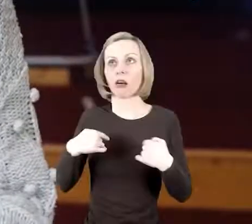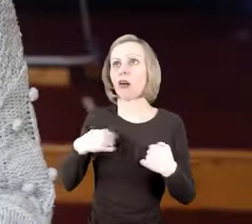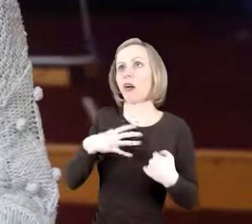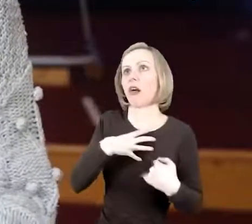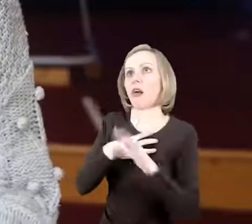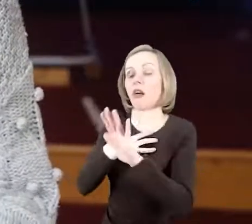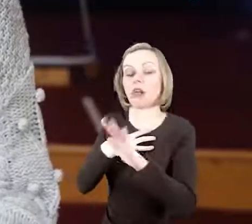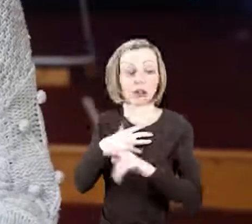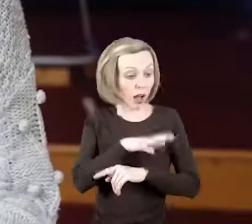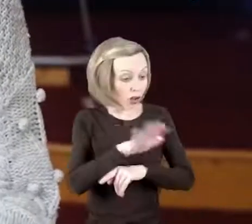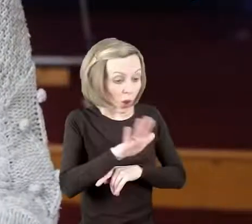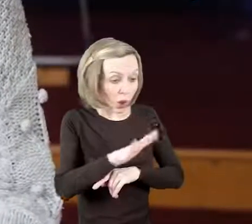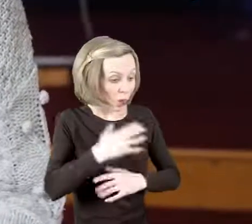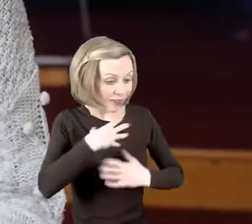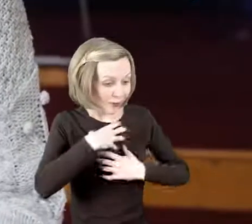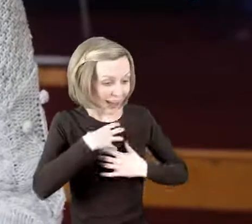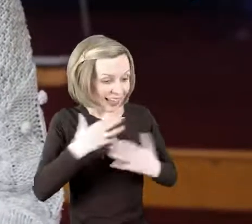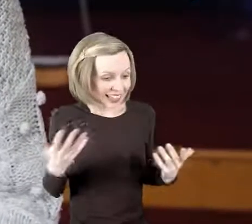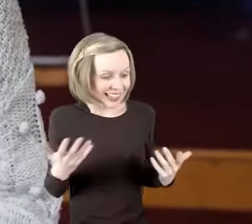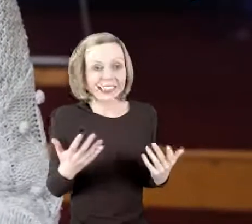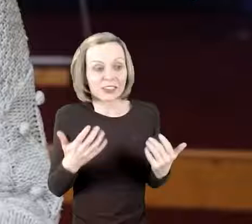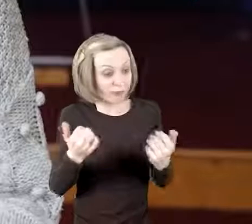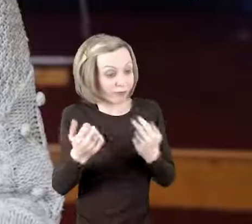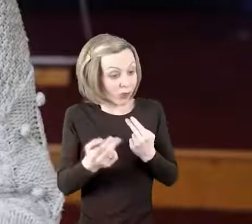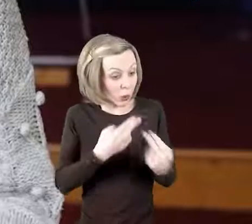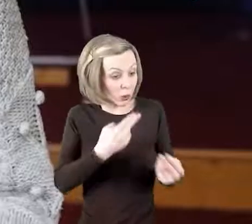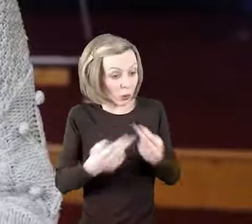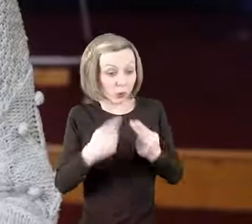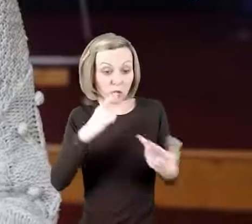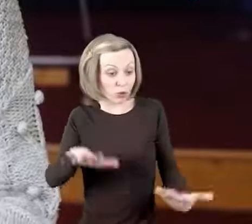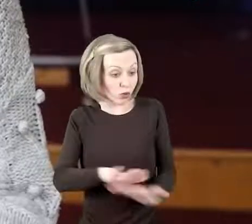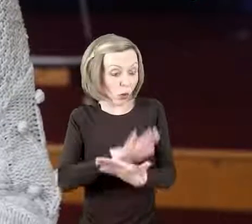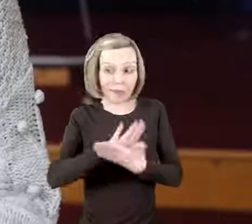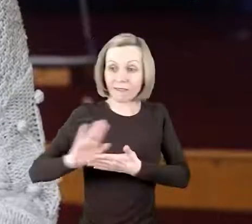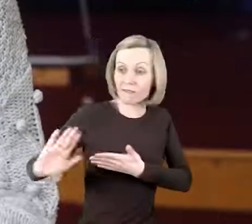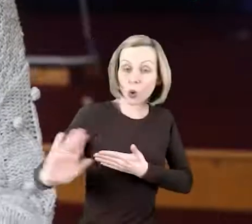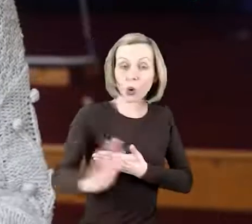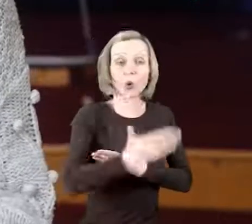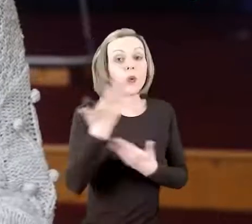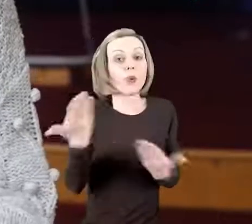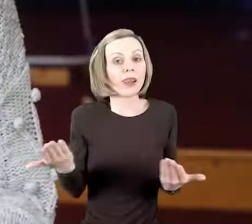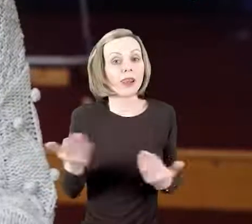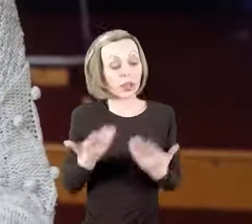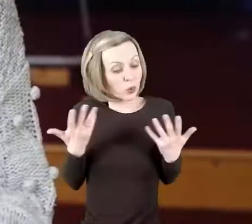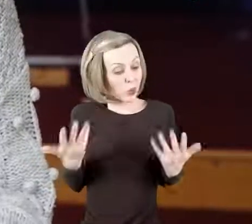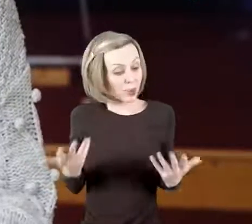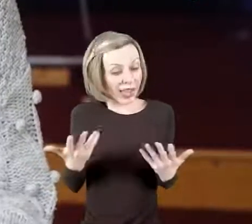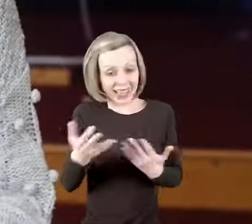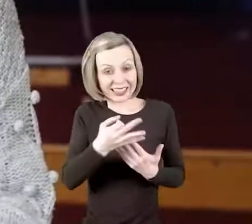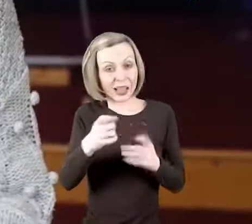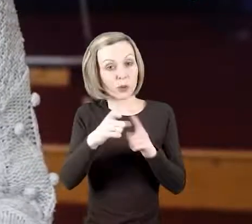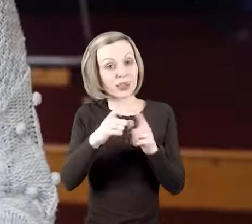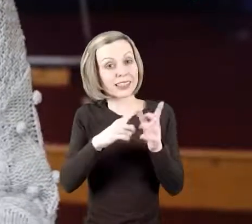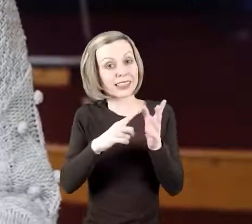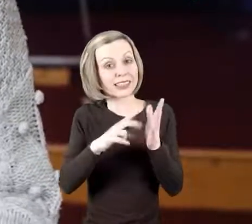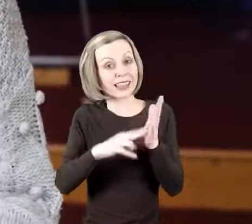the angel said to them, "Do not be afraid. I bring you good news that will cause great joy for all the people. Today in